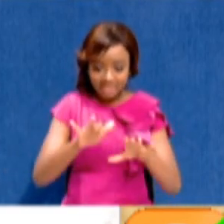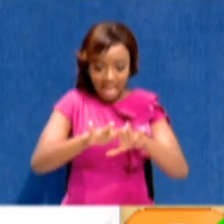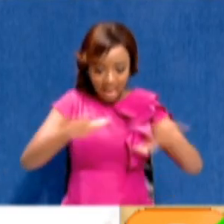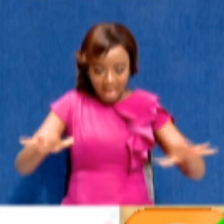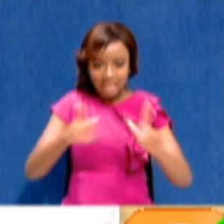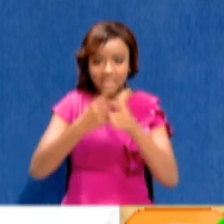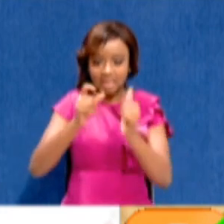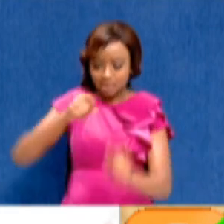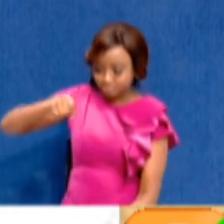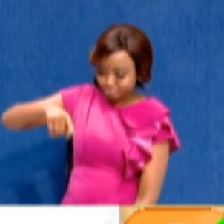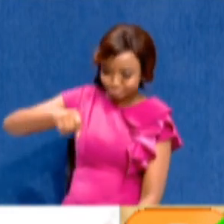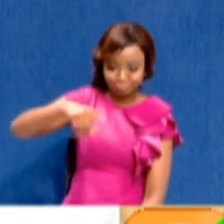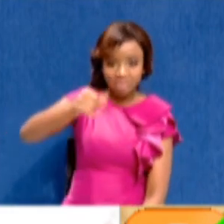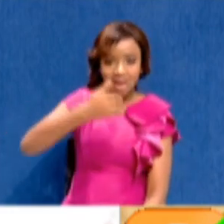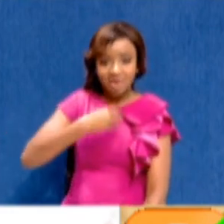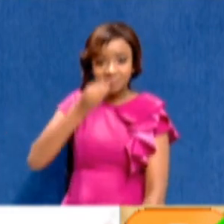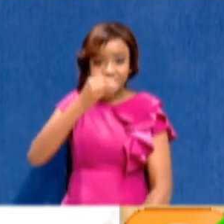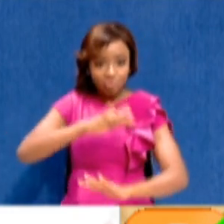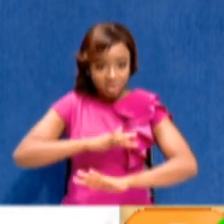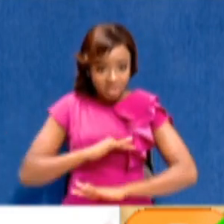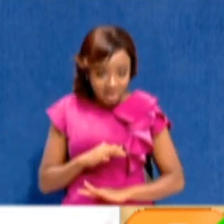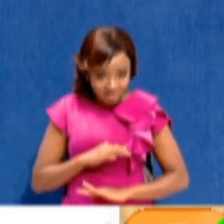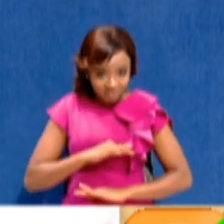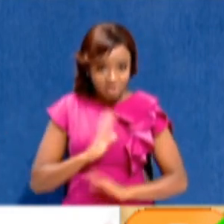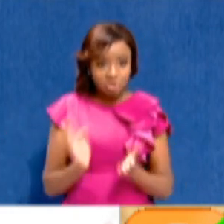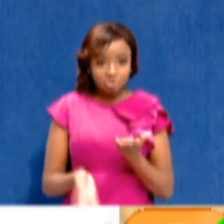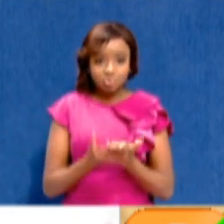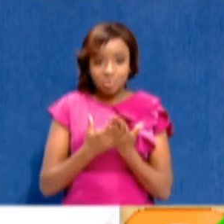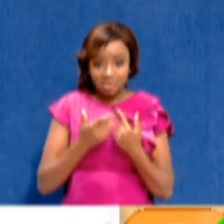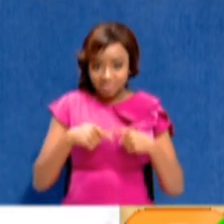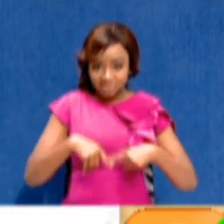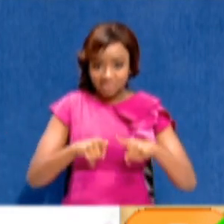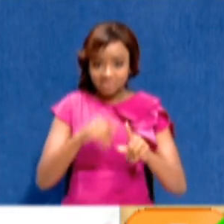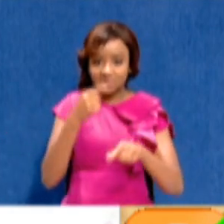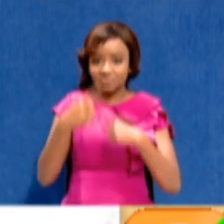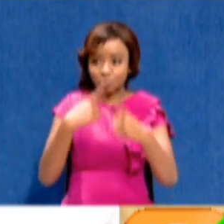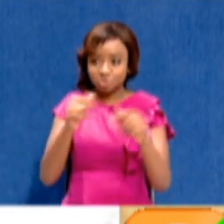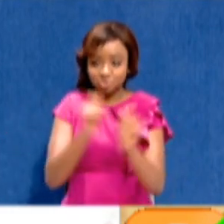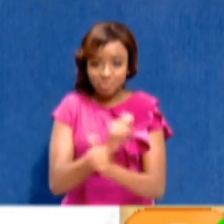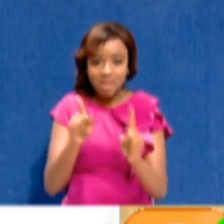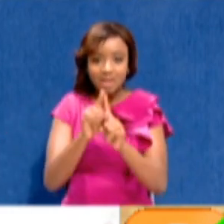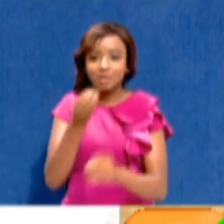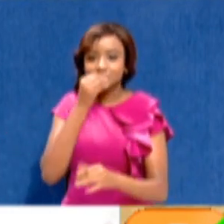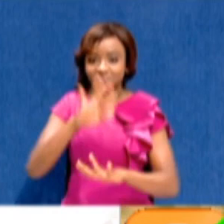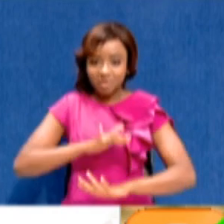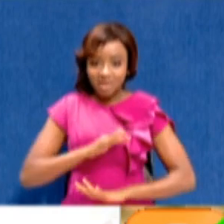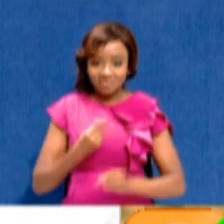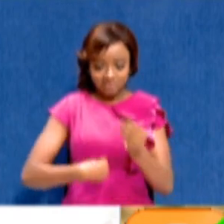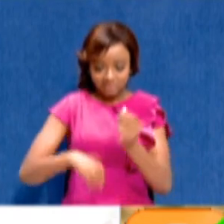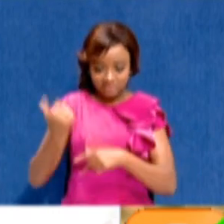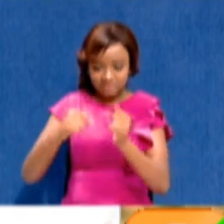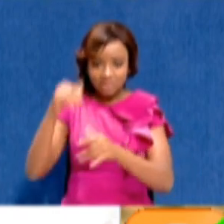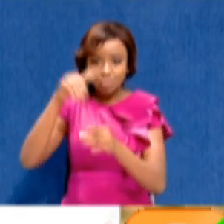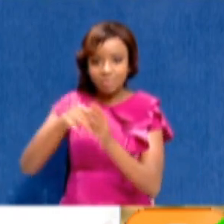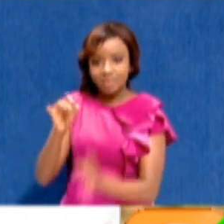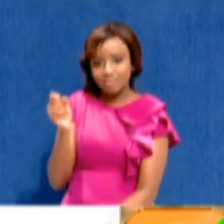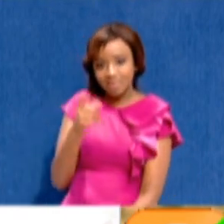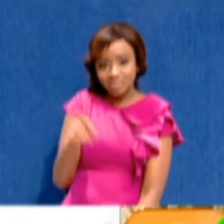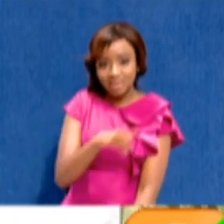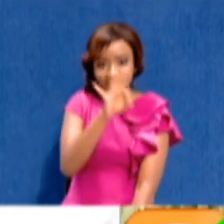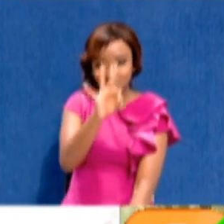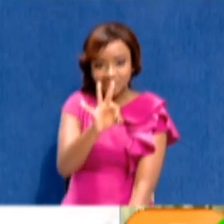food crop production where they can have enough food for their own use, domestic use, and enough food for sale within a